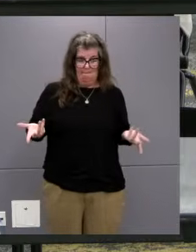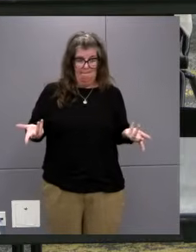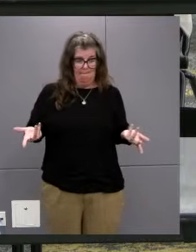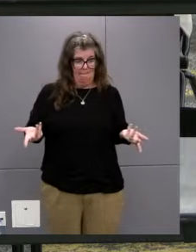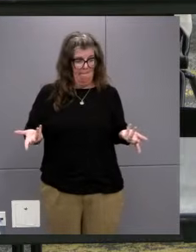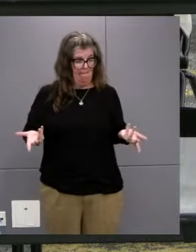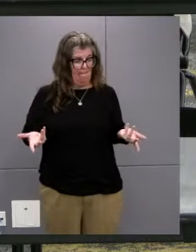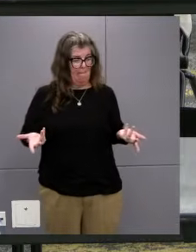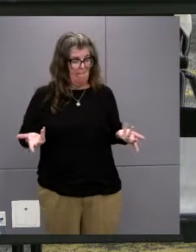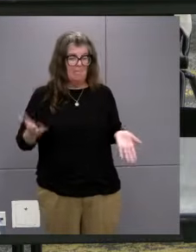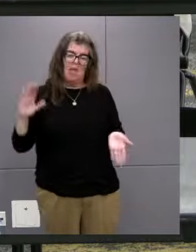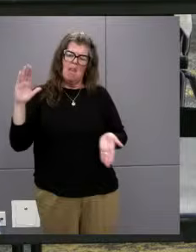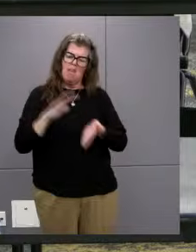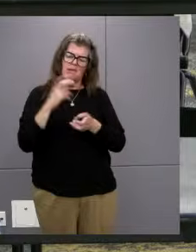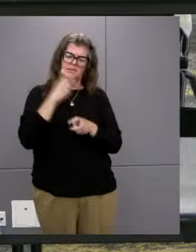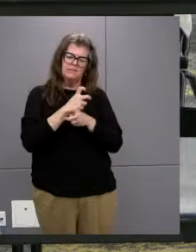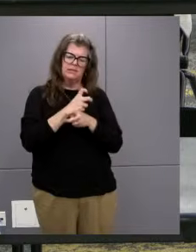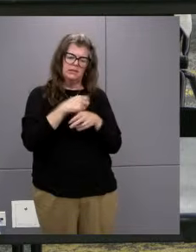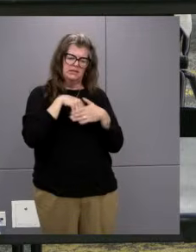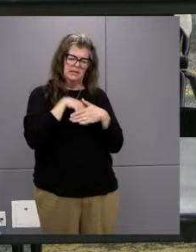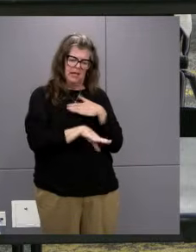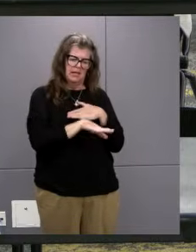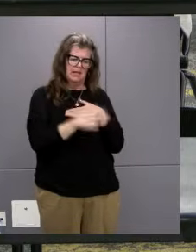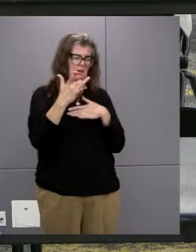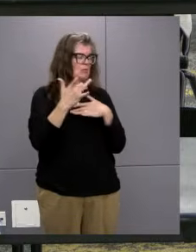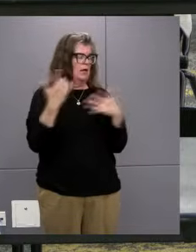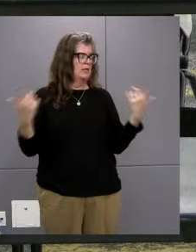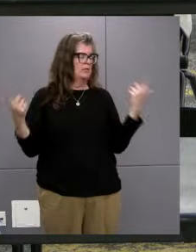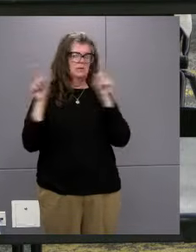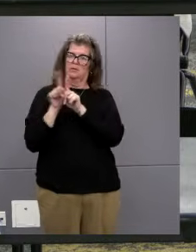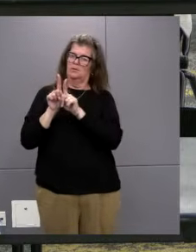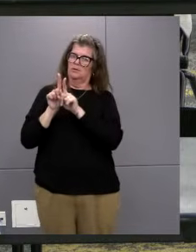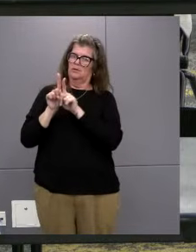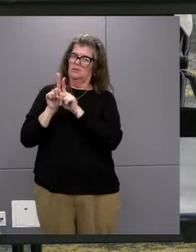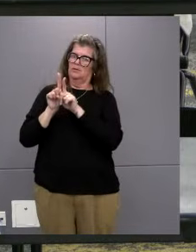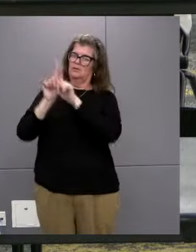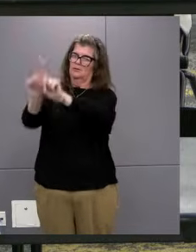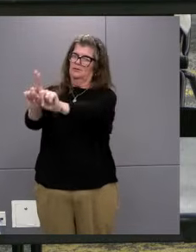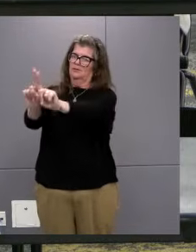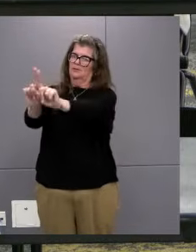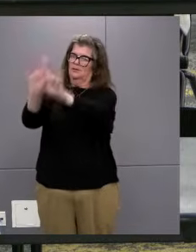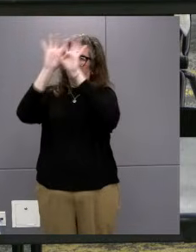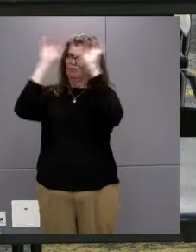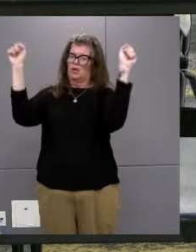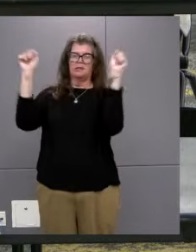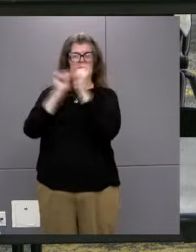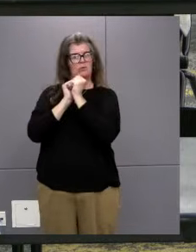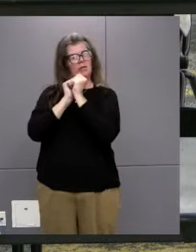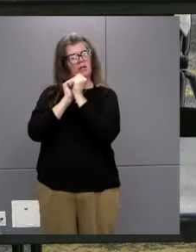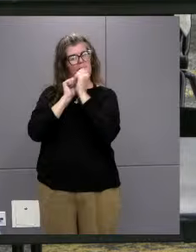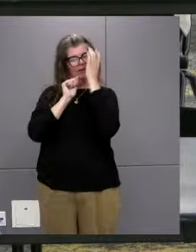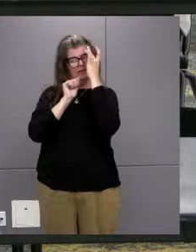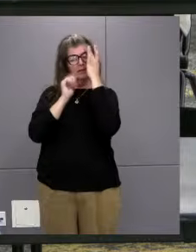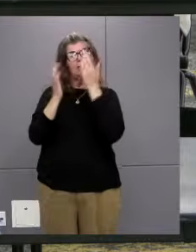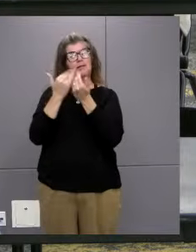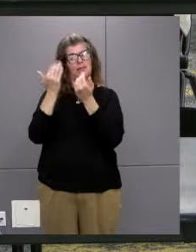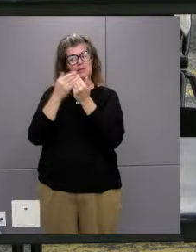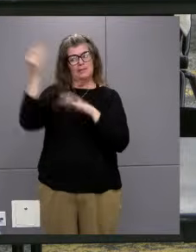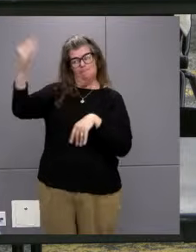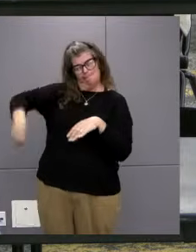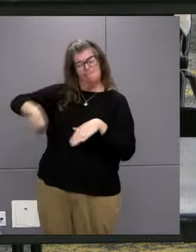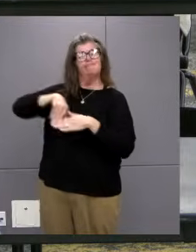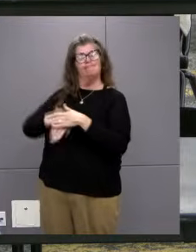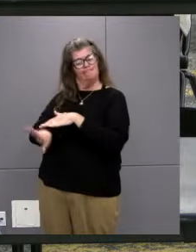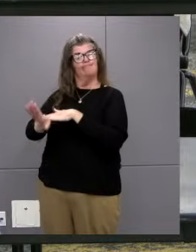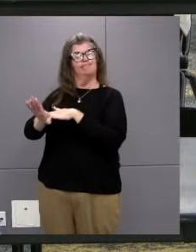difficulty getting in because I was actually accompanied by the president, we walked in together, her card worked, and we